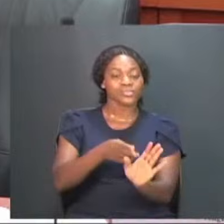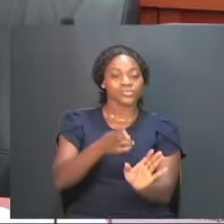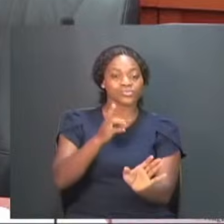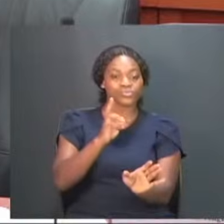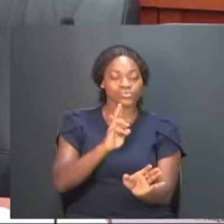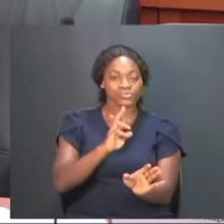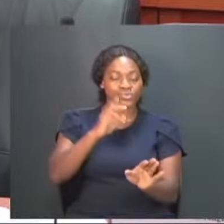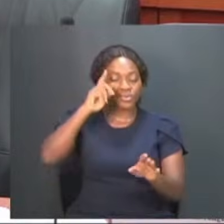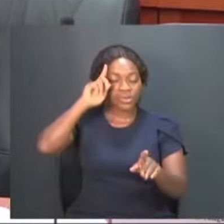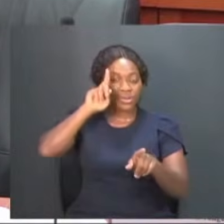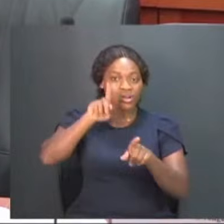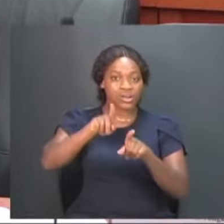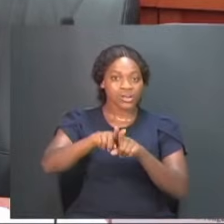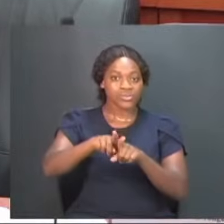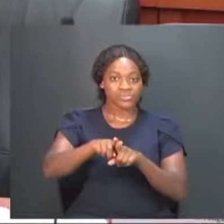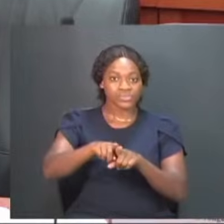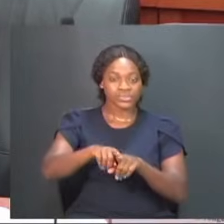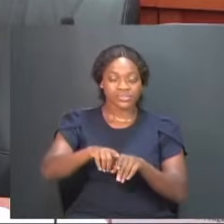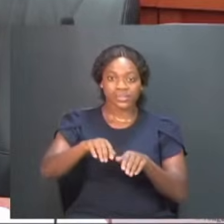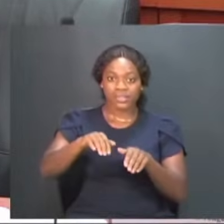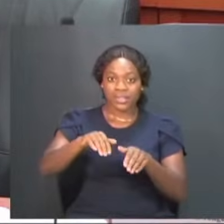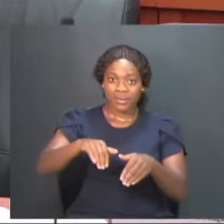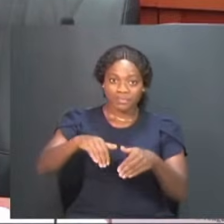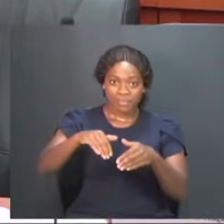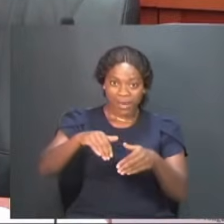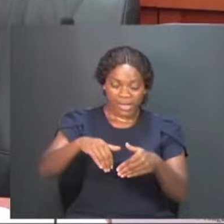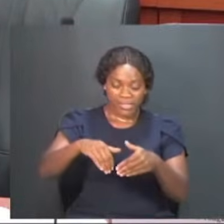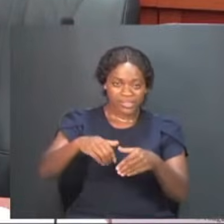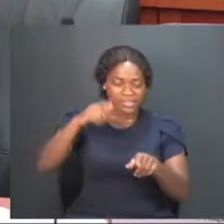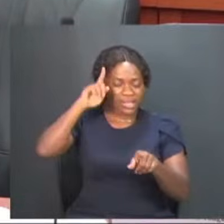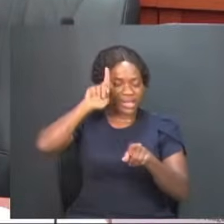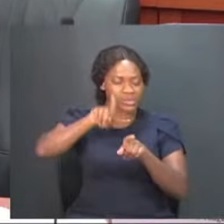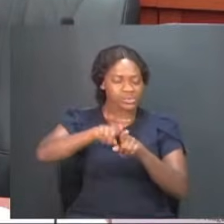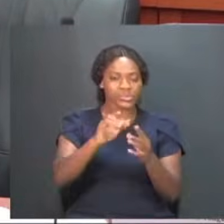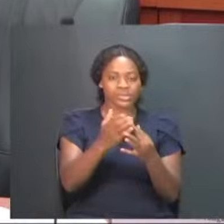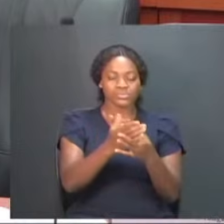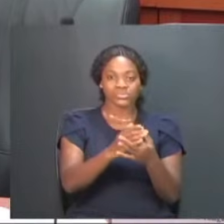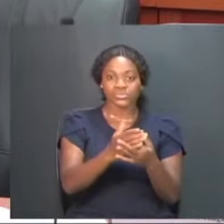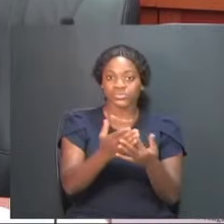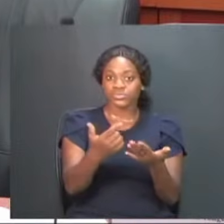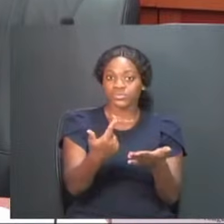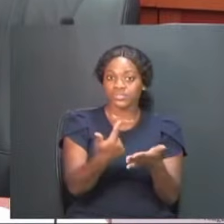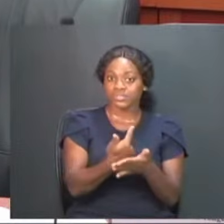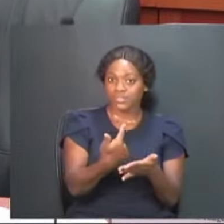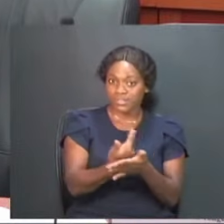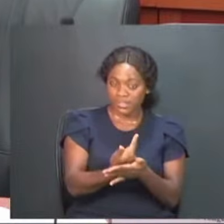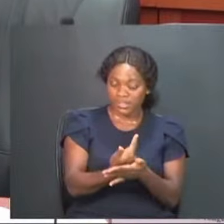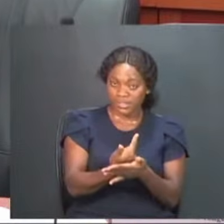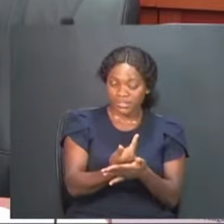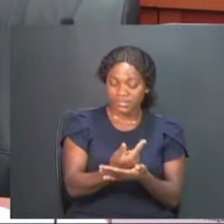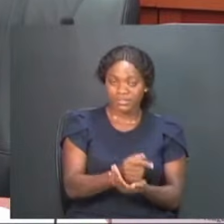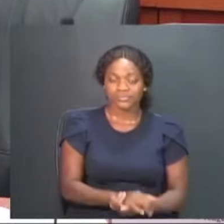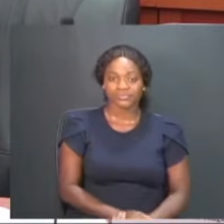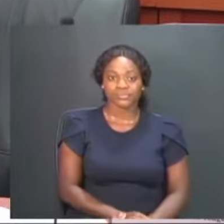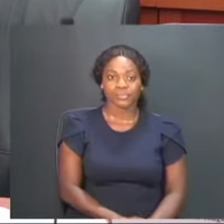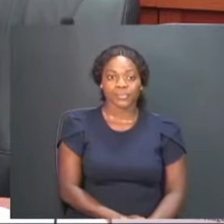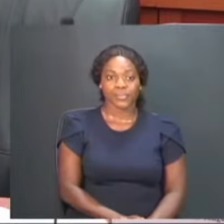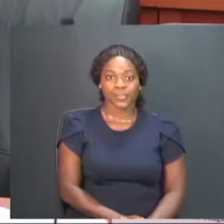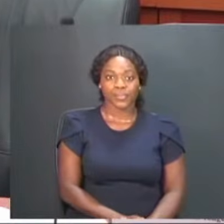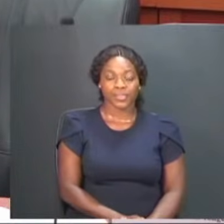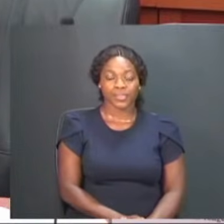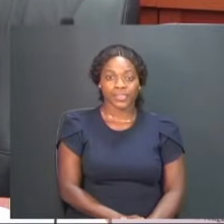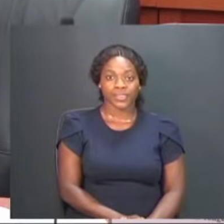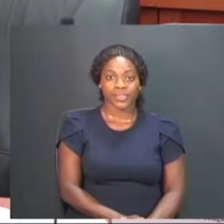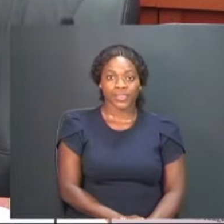the agreement, the mining lease agreement between the government of the Republic of Ghana,